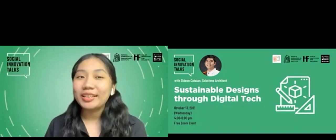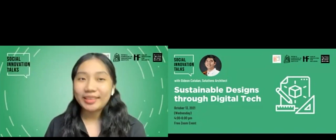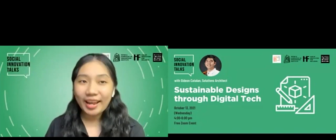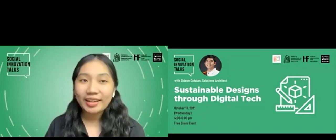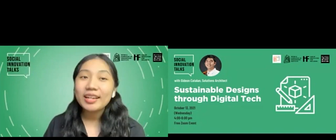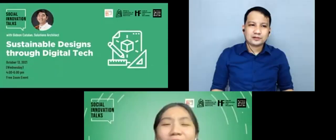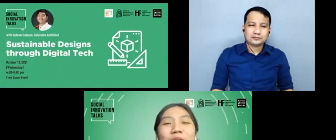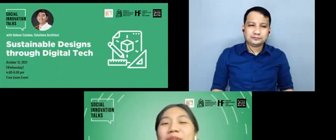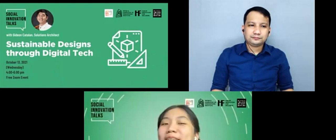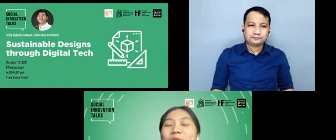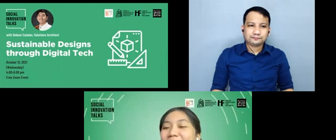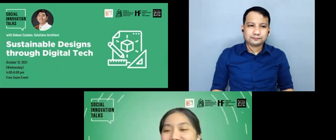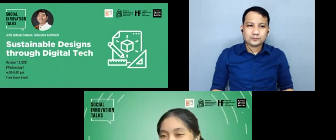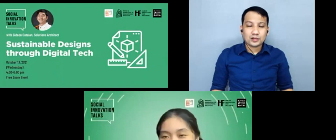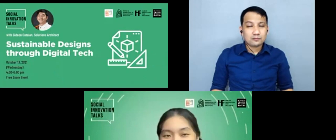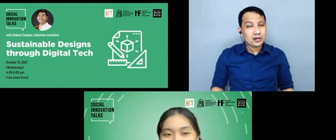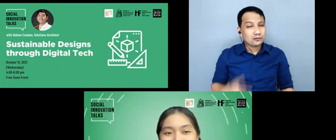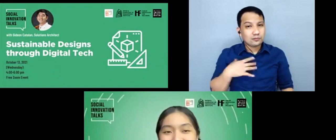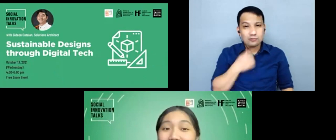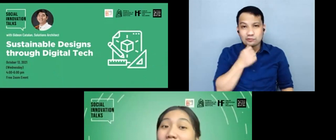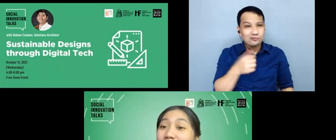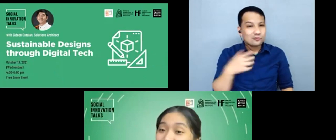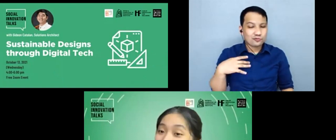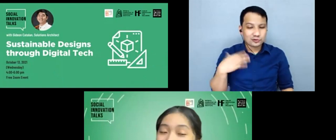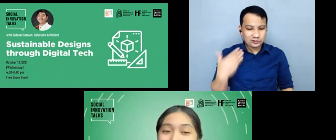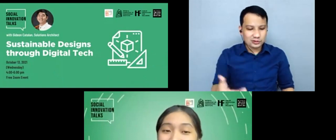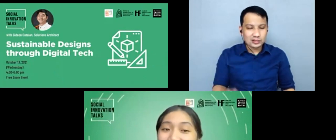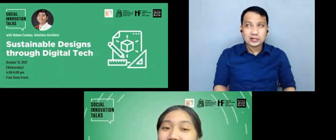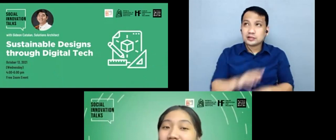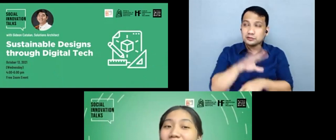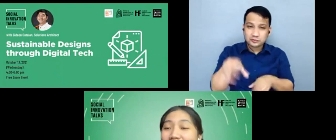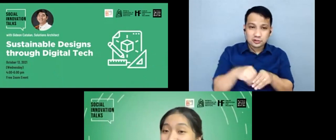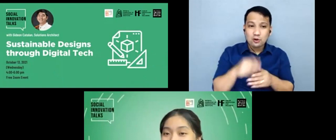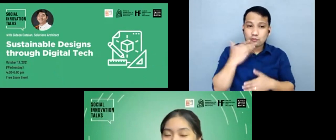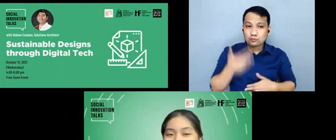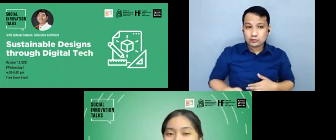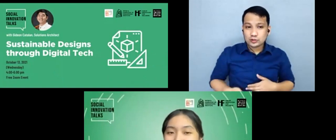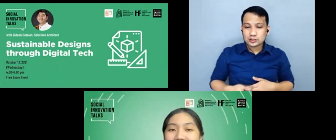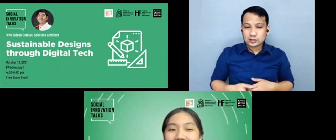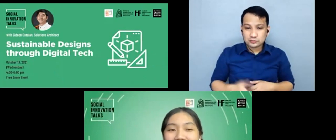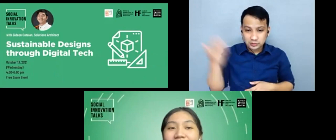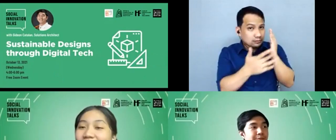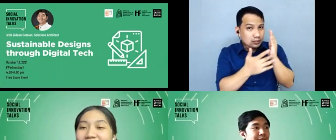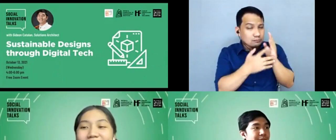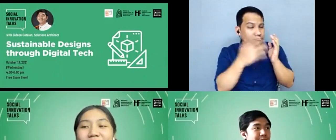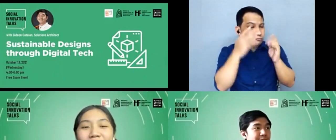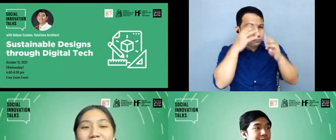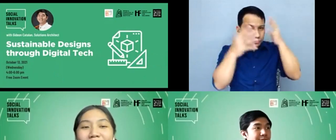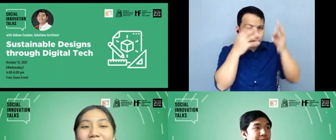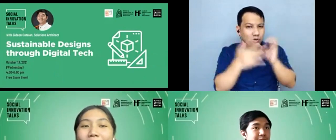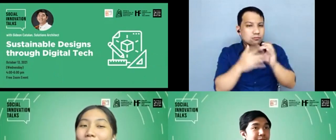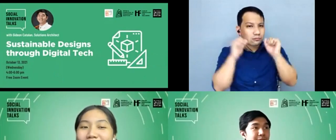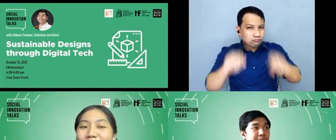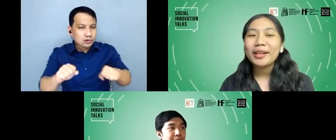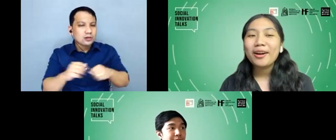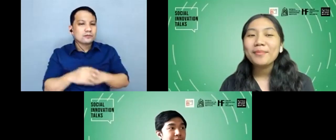Through Digital Tech. I won't keep you guys waiting any further. Please join me in welcoming our speaker for today. Ladies and